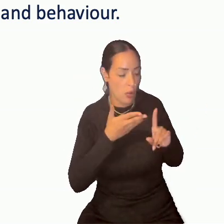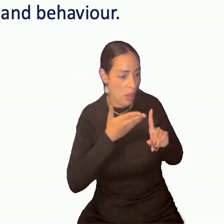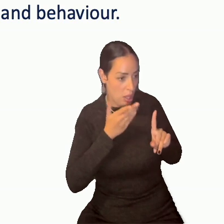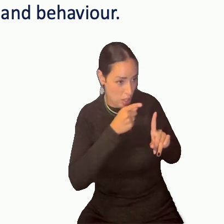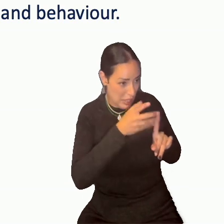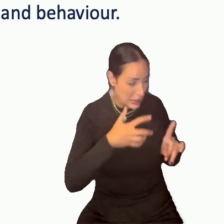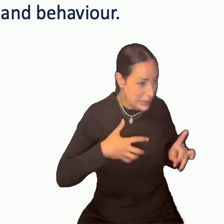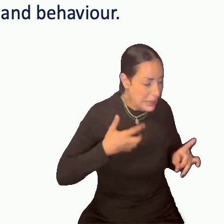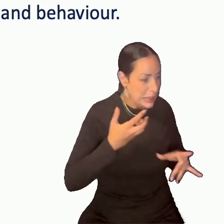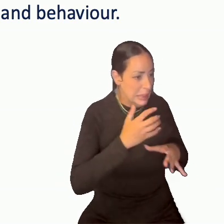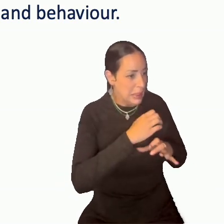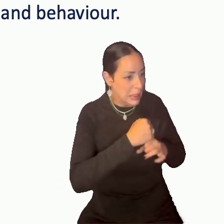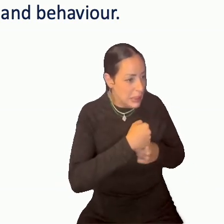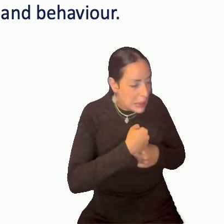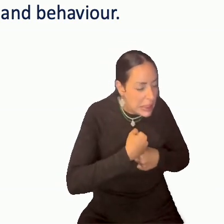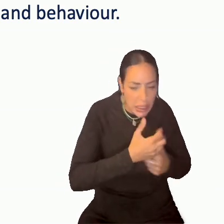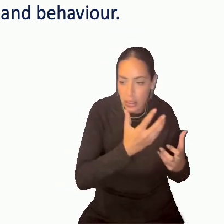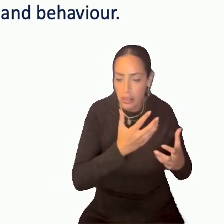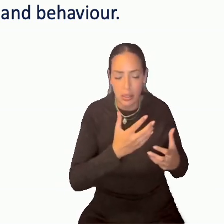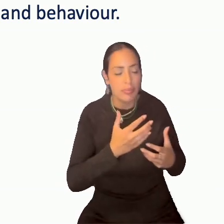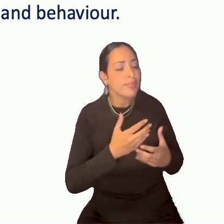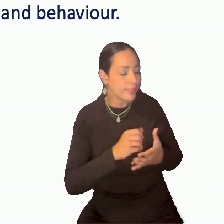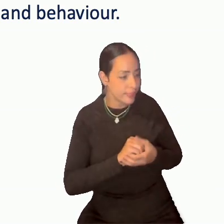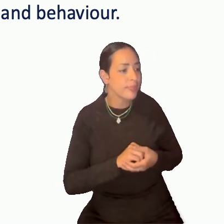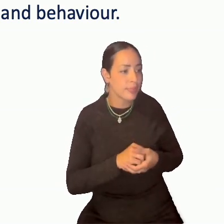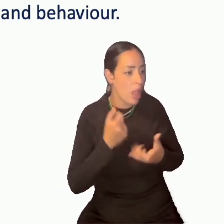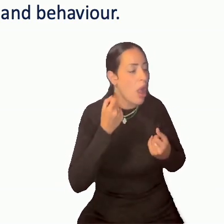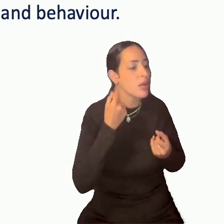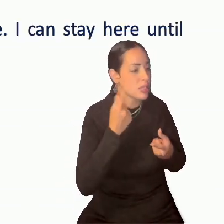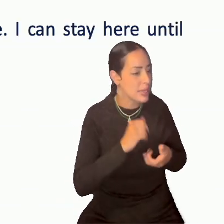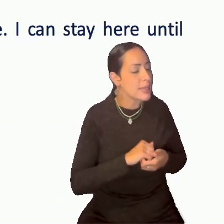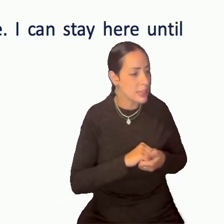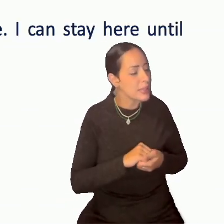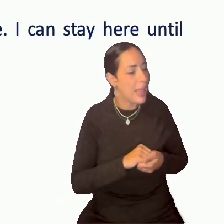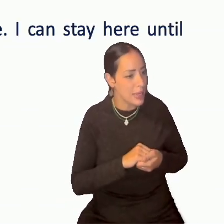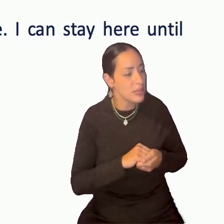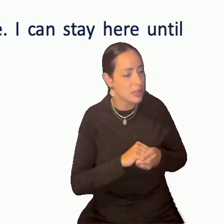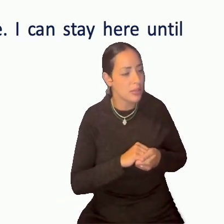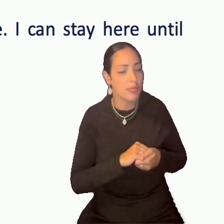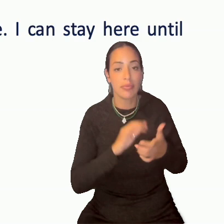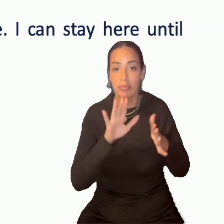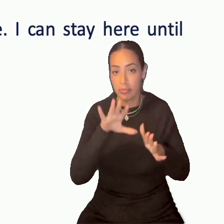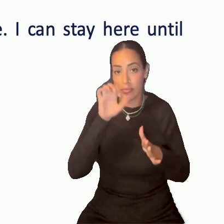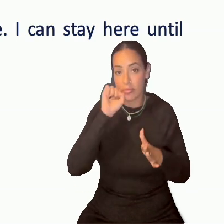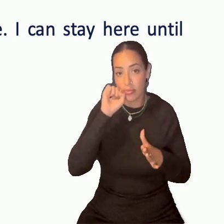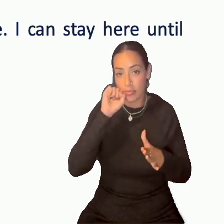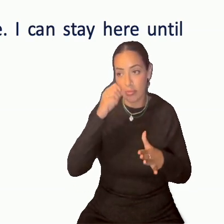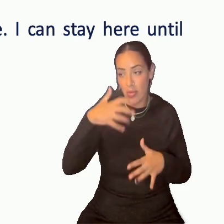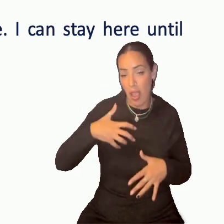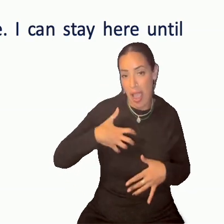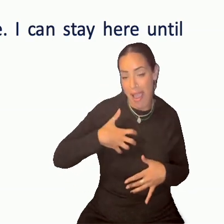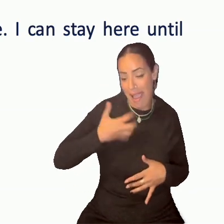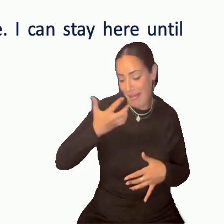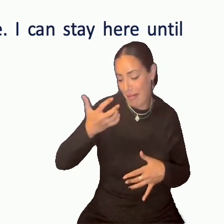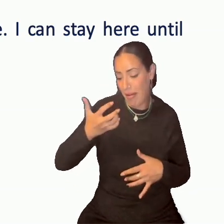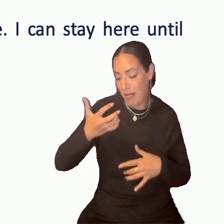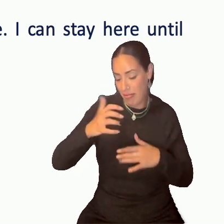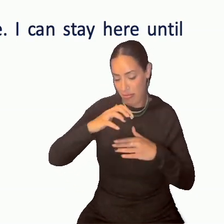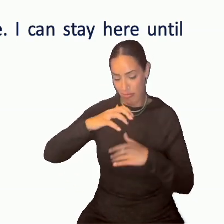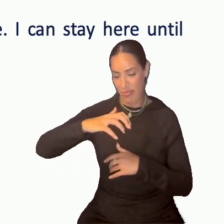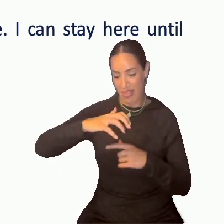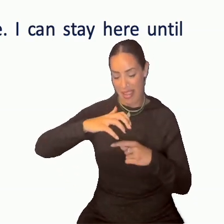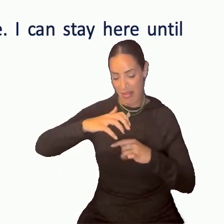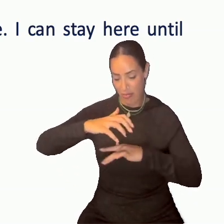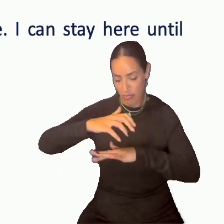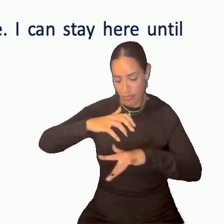validate the anger and frustration that a bereaved family might be experiencing. So remember that behind anger is hurt, betrayal,